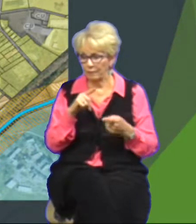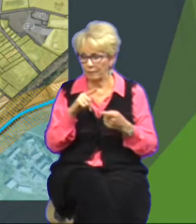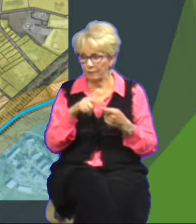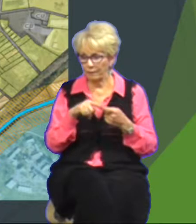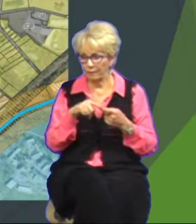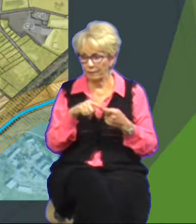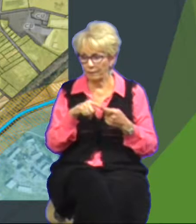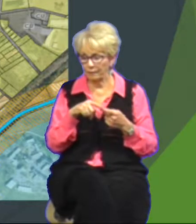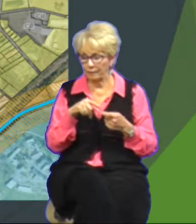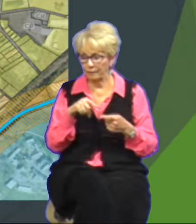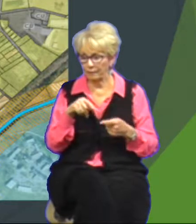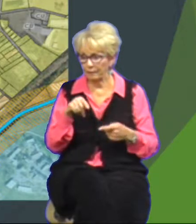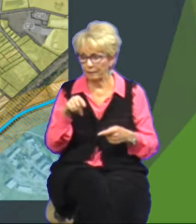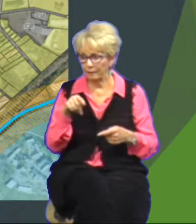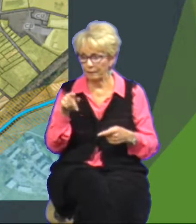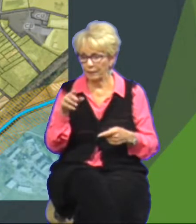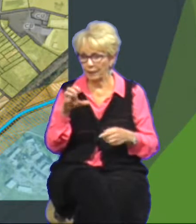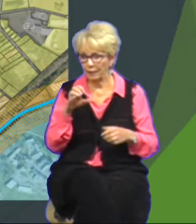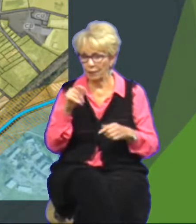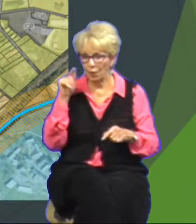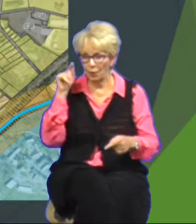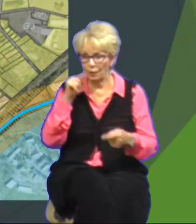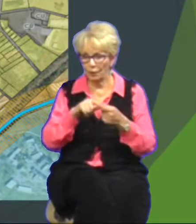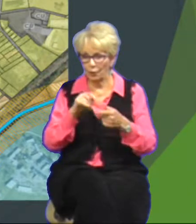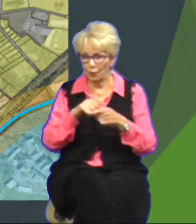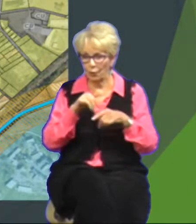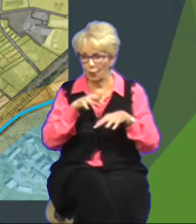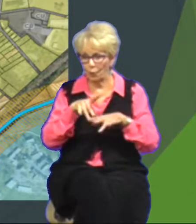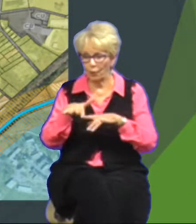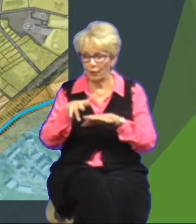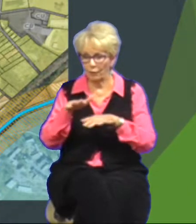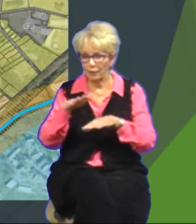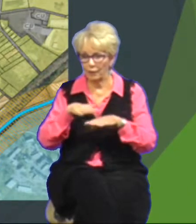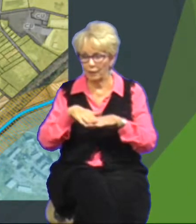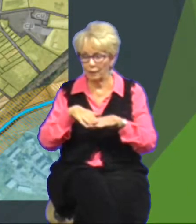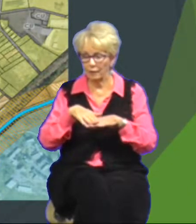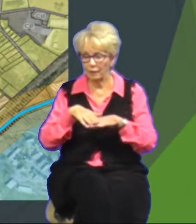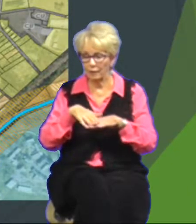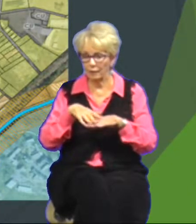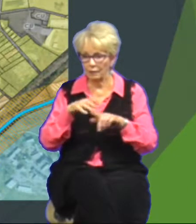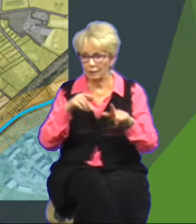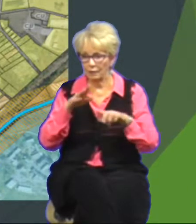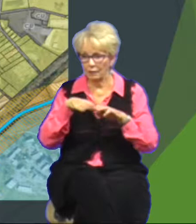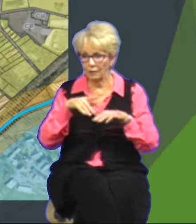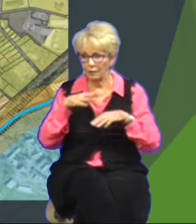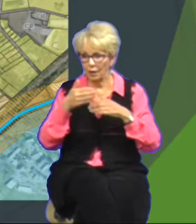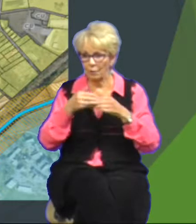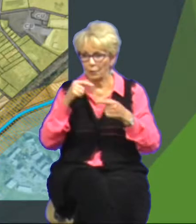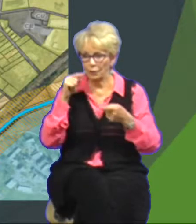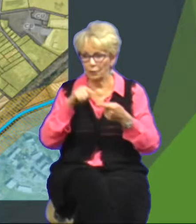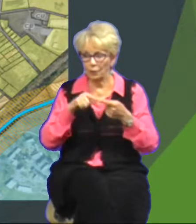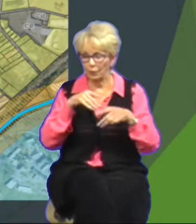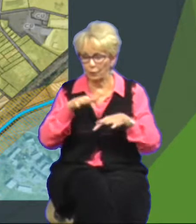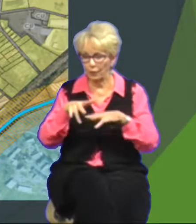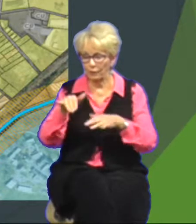Fleming. Philip, does it go all the way to the river? On the slide on the left, it looks like it goes almost to the river. Is that